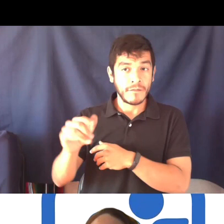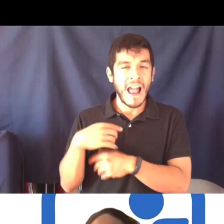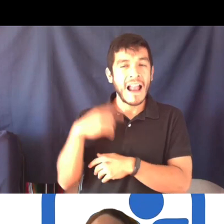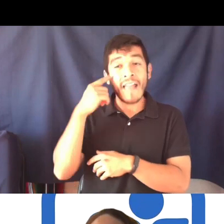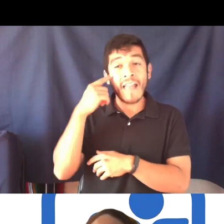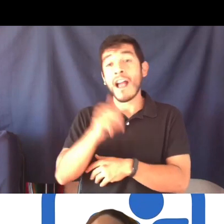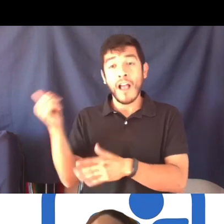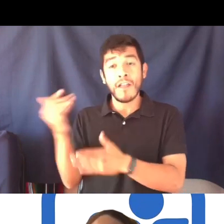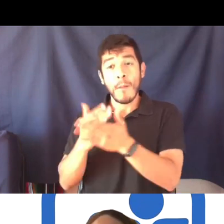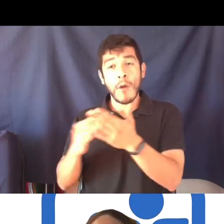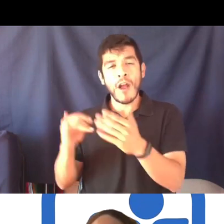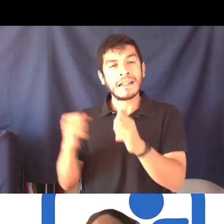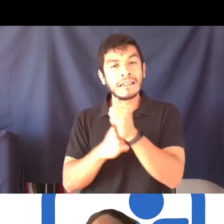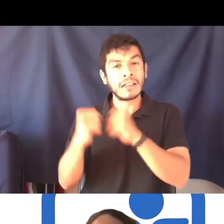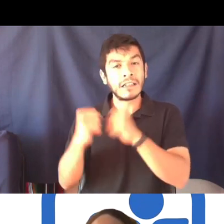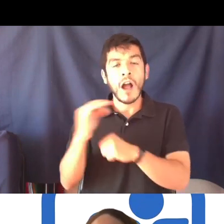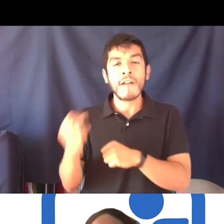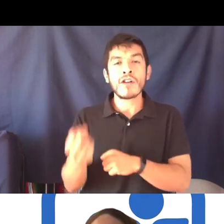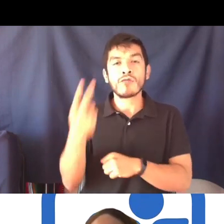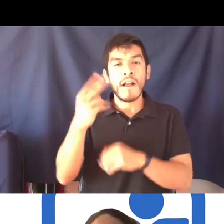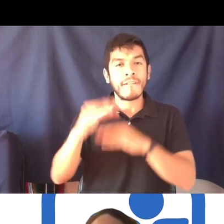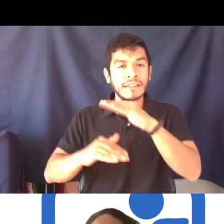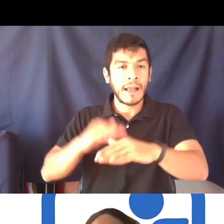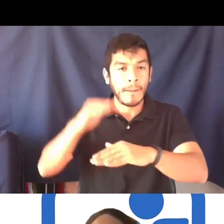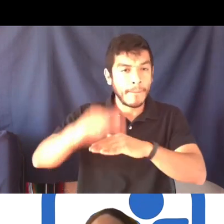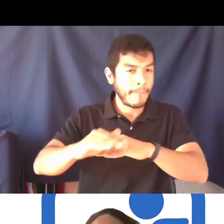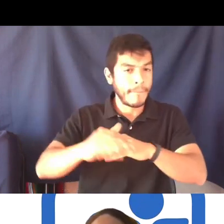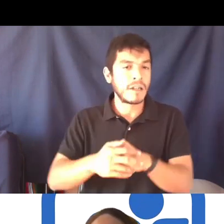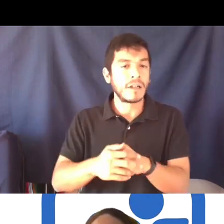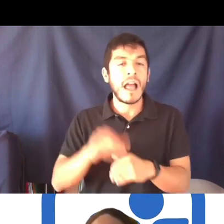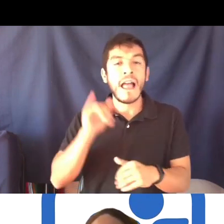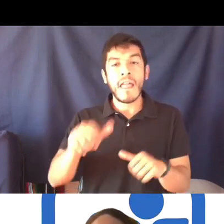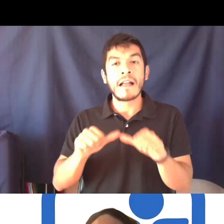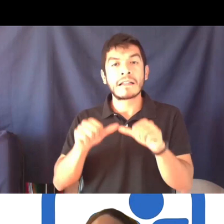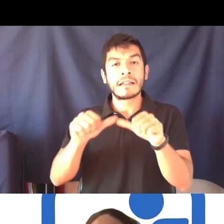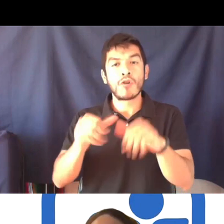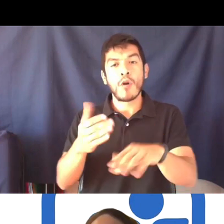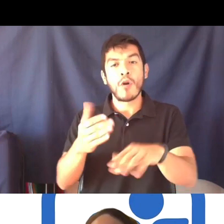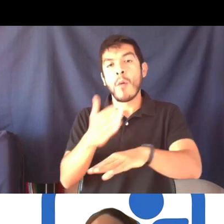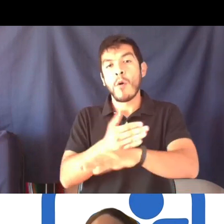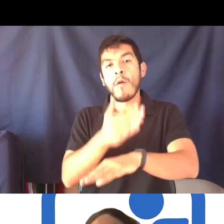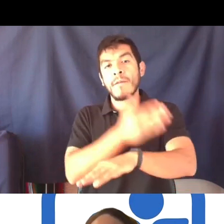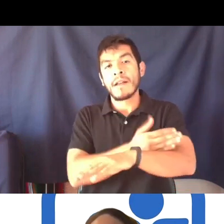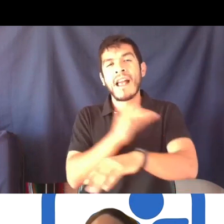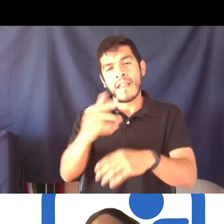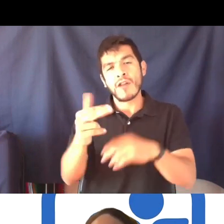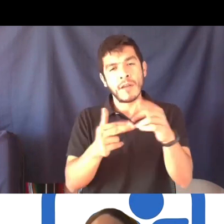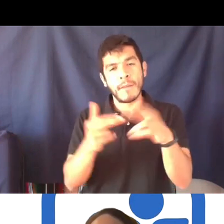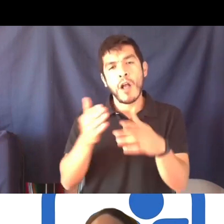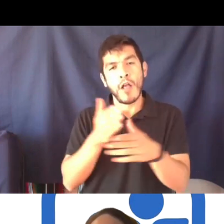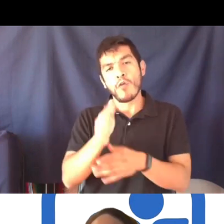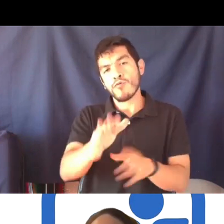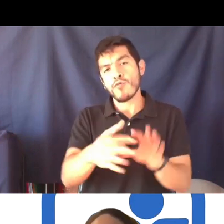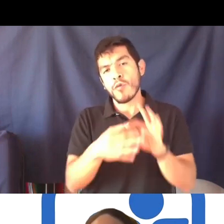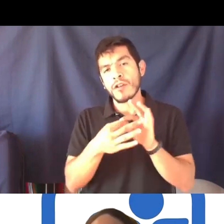the structure of the 12 steps. That is a continuous improvement piece that you build through the relationship.